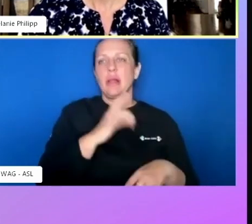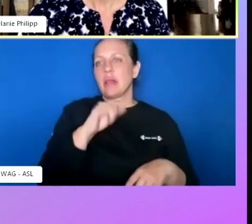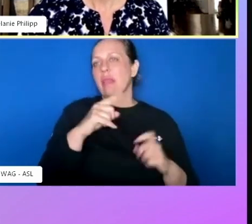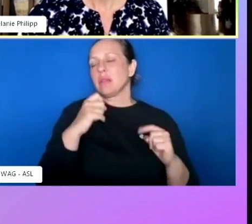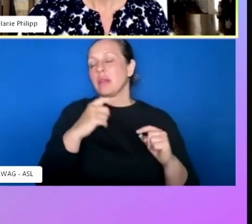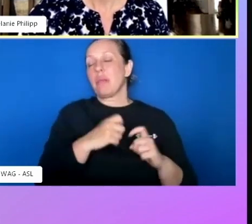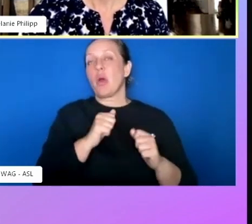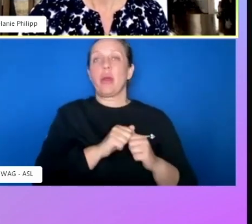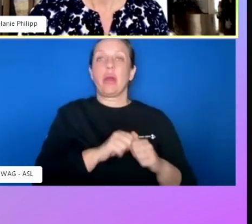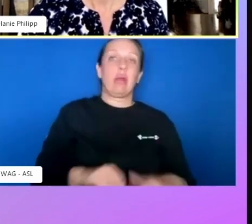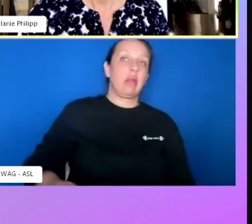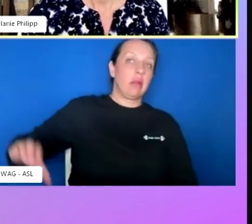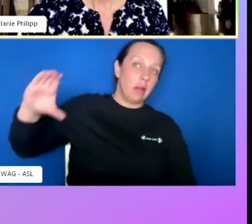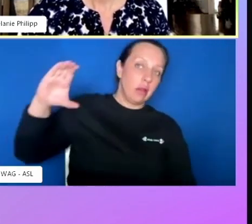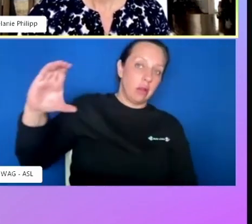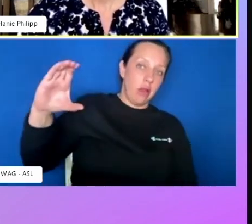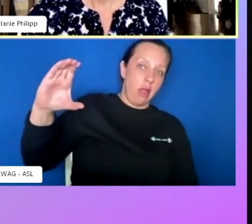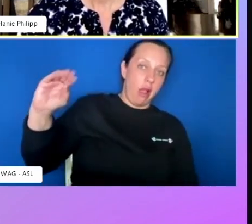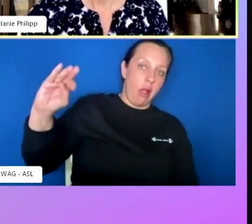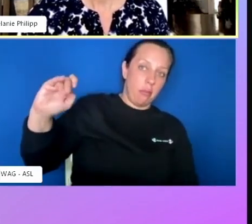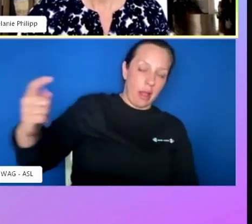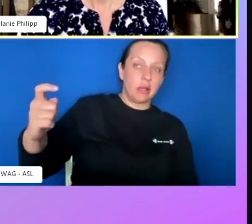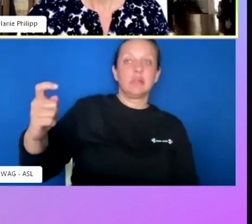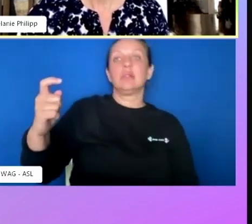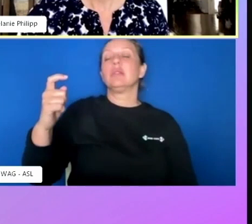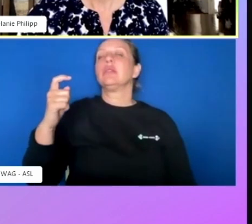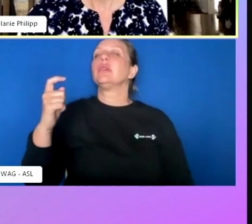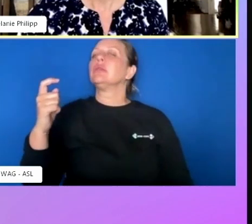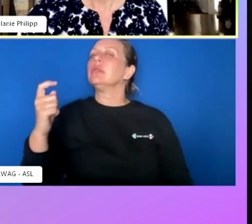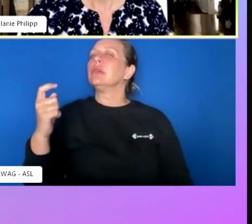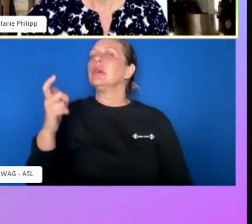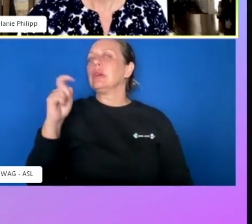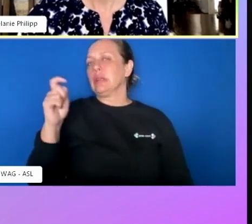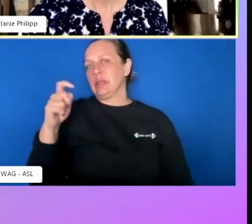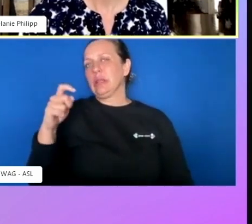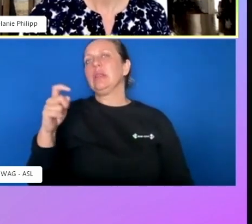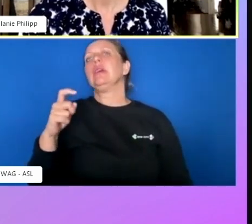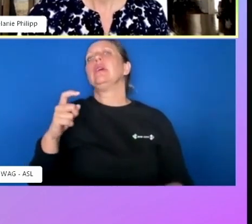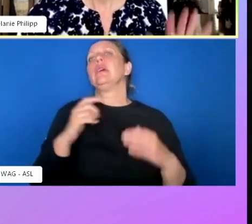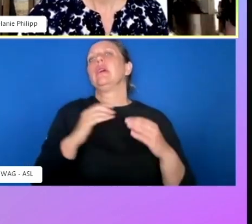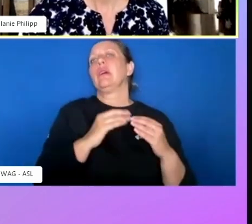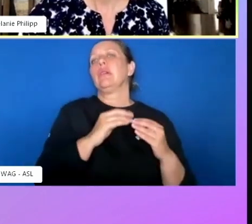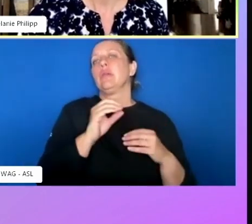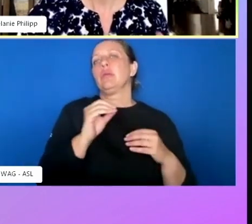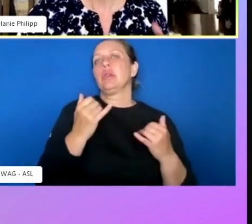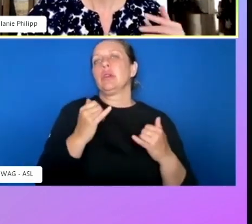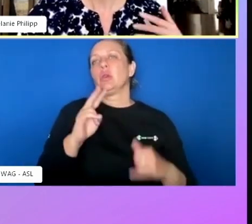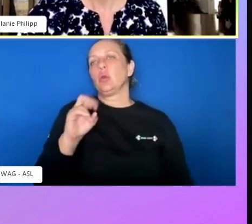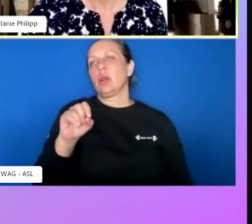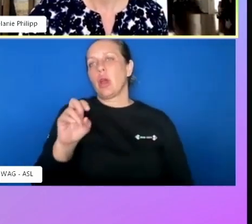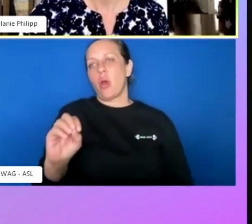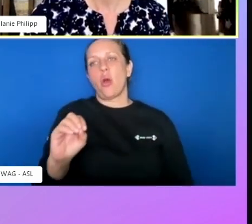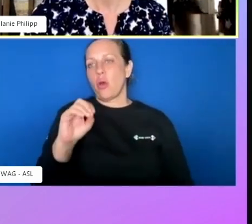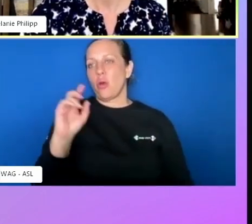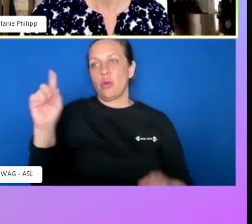complex with a capital C. Few sites meet WCAG 2.0 level AA today. 2.0, which has been around